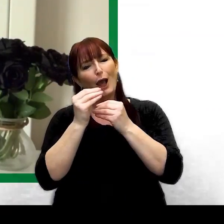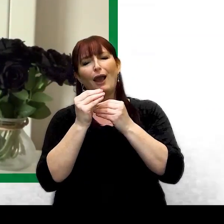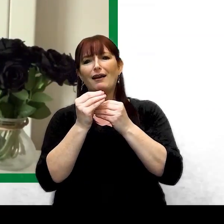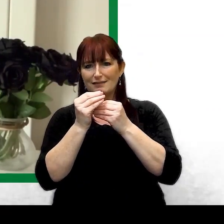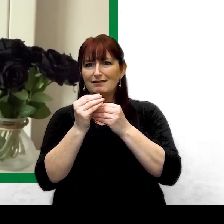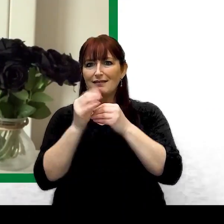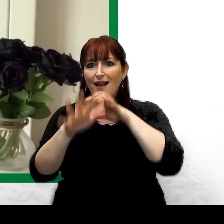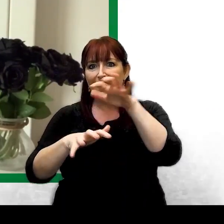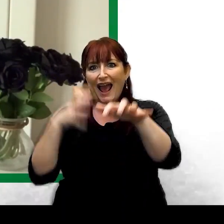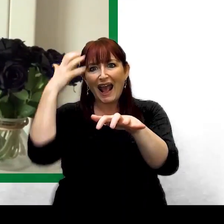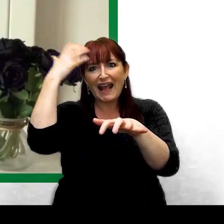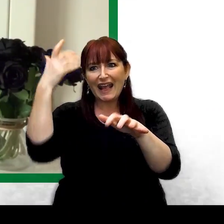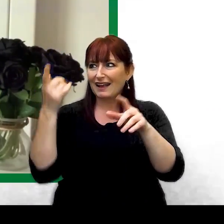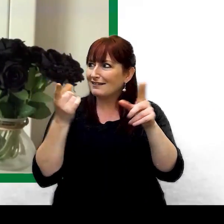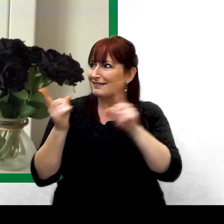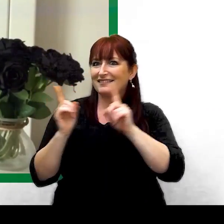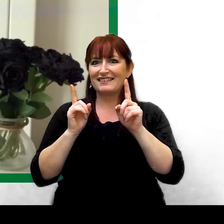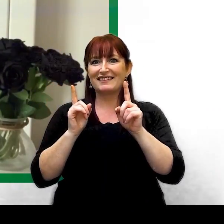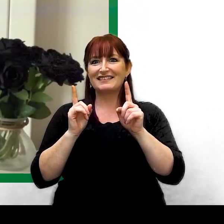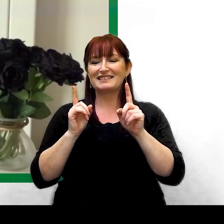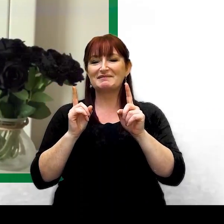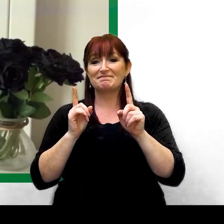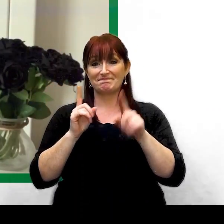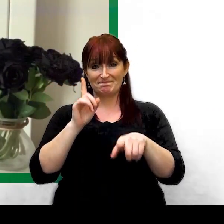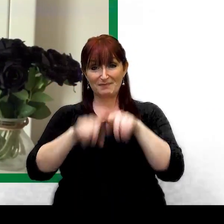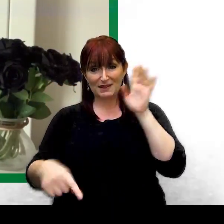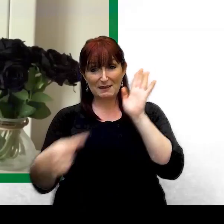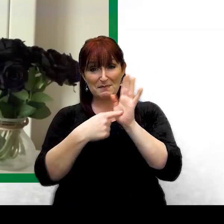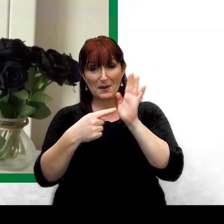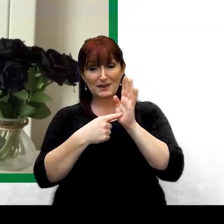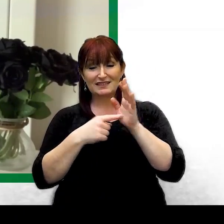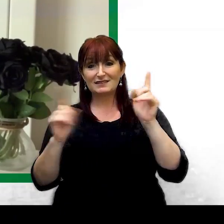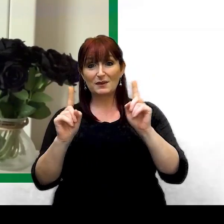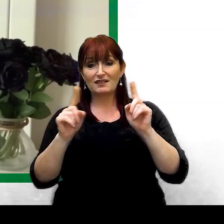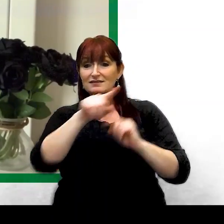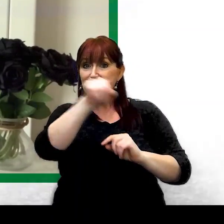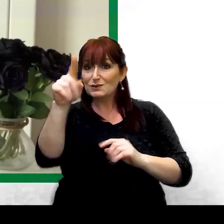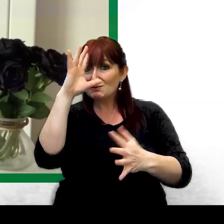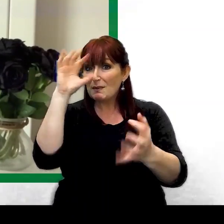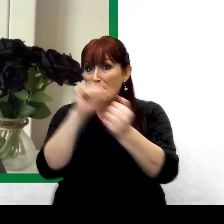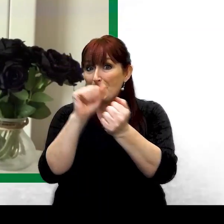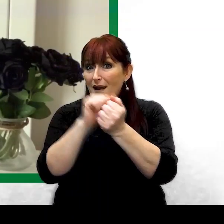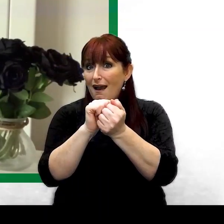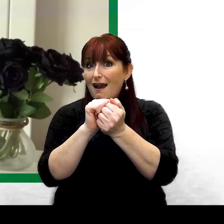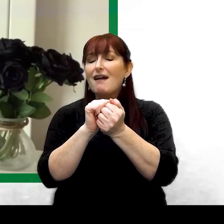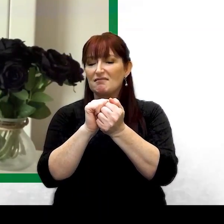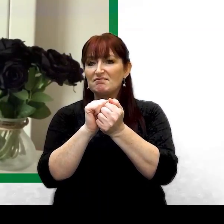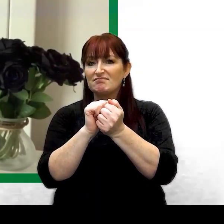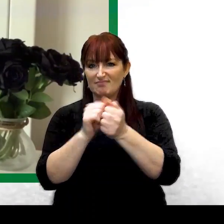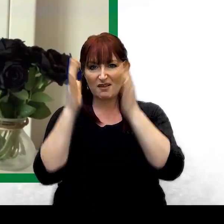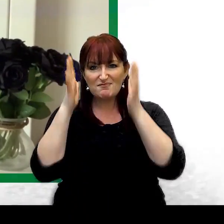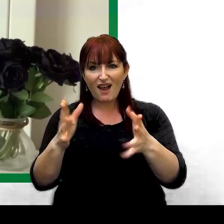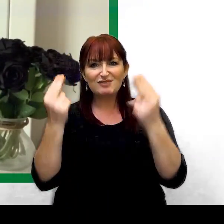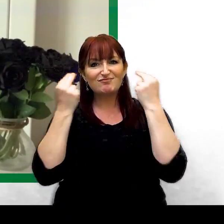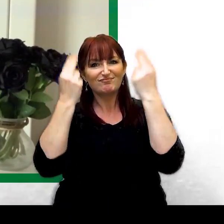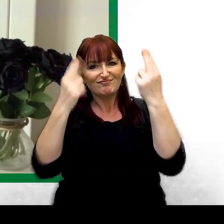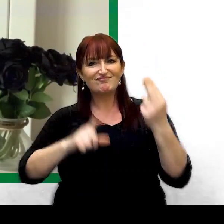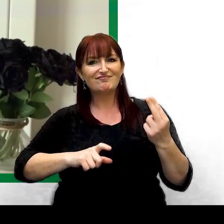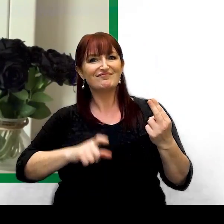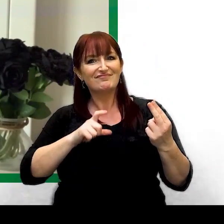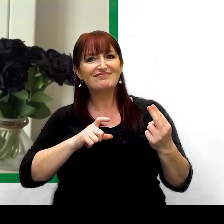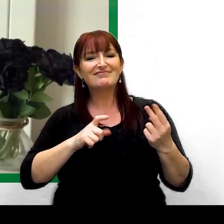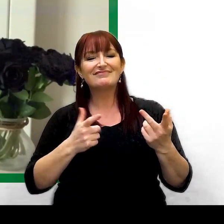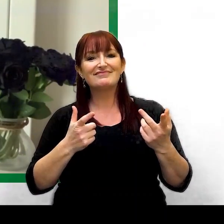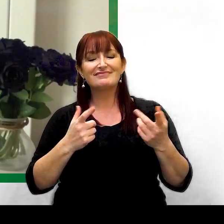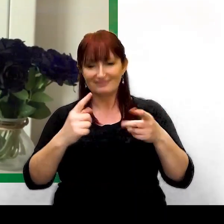what we do here at the Lion King. The most important thing that I want you guys to remember is to be bold and challenge